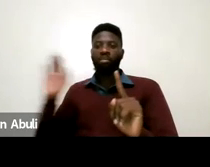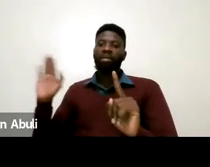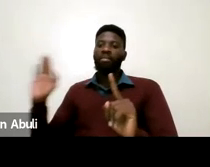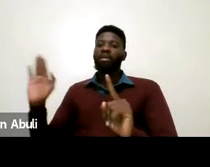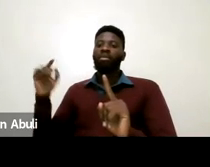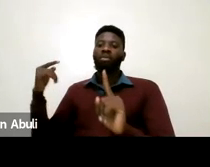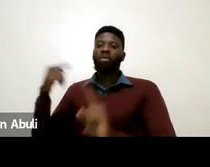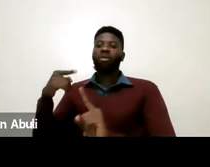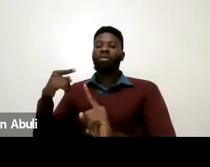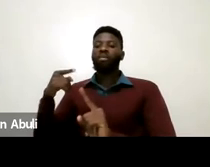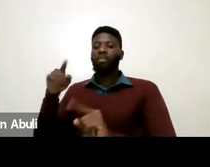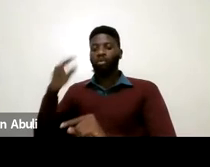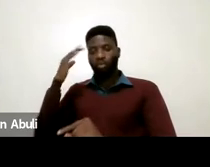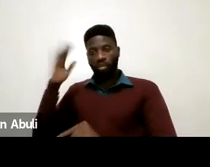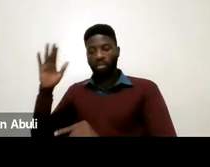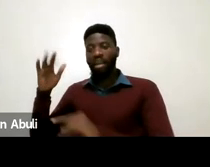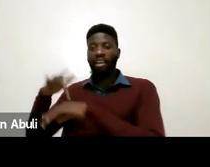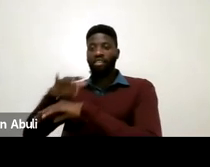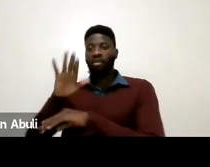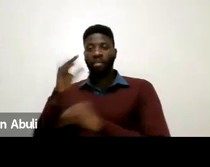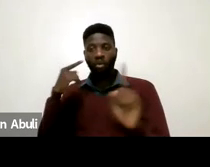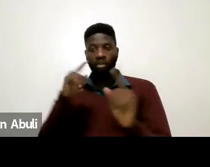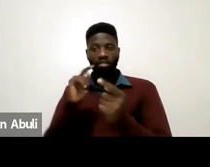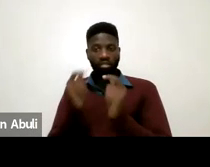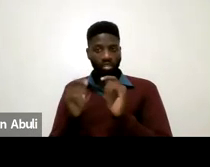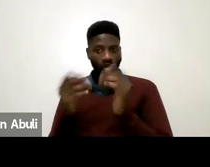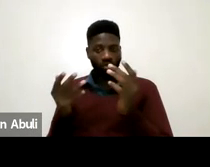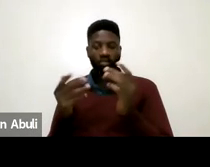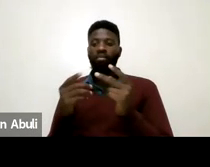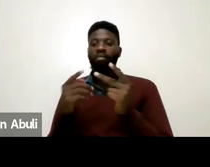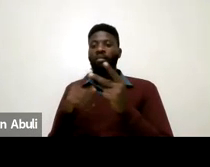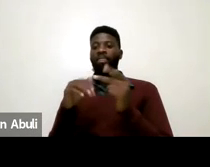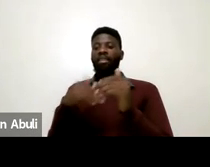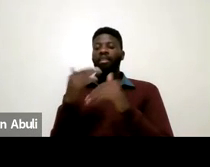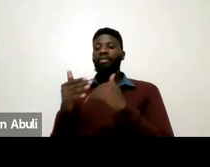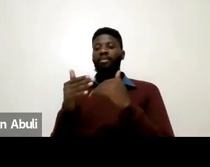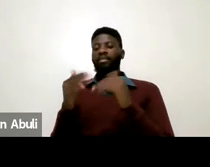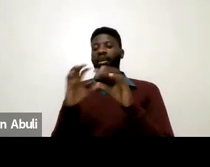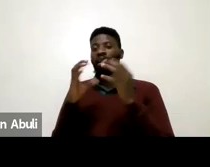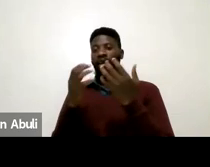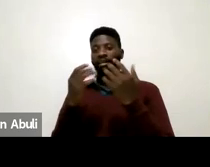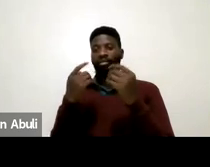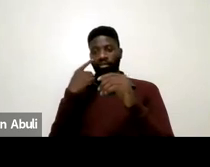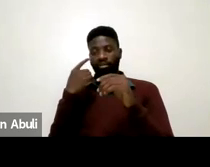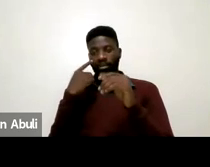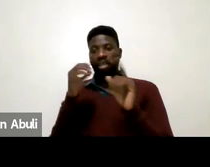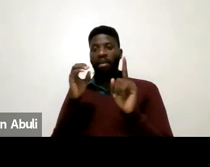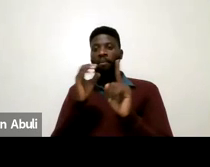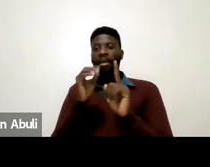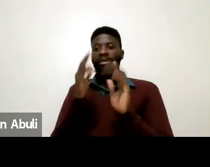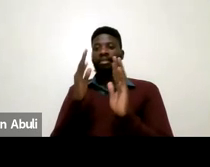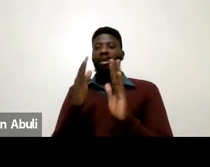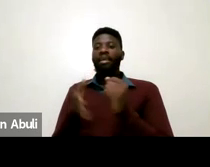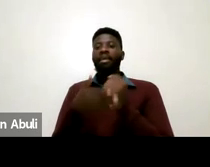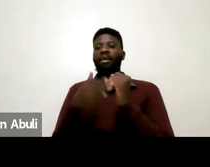to change your goal, number one. But number two, I said in the next class, we'll be discussing about the role of mentorship in achieving your goals. It's important